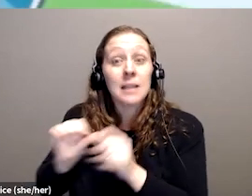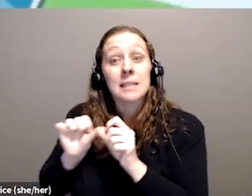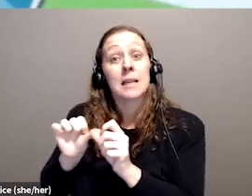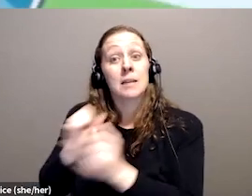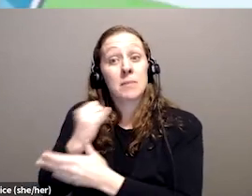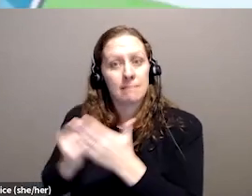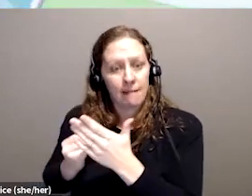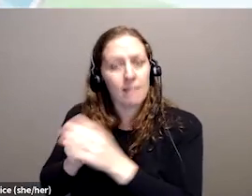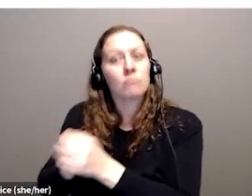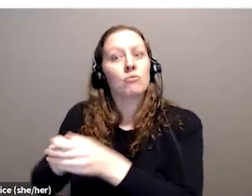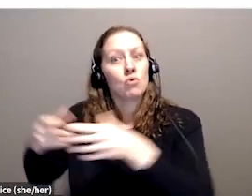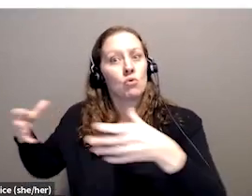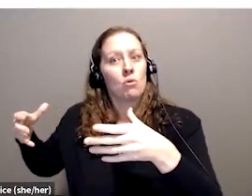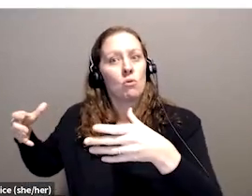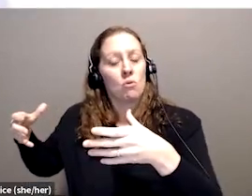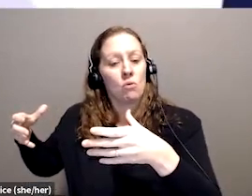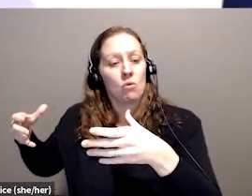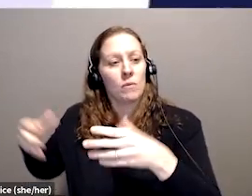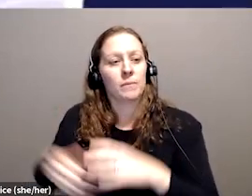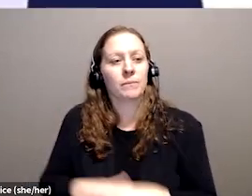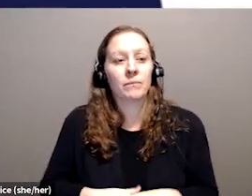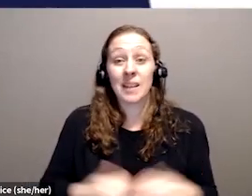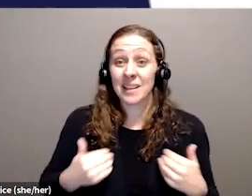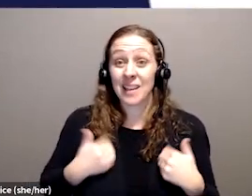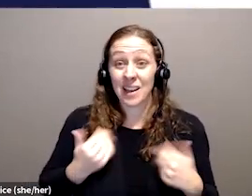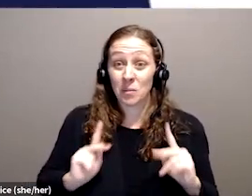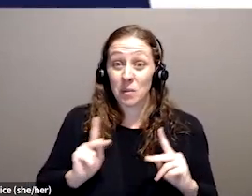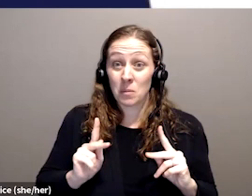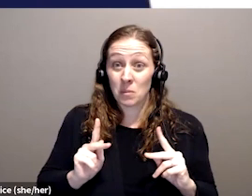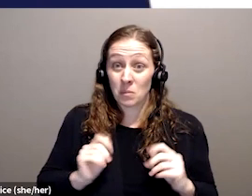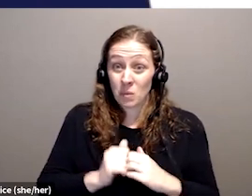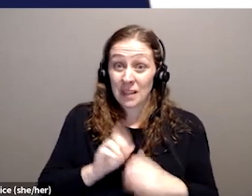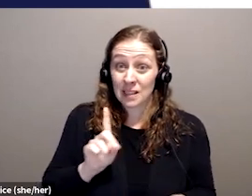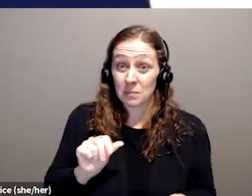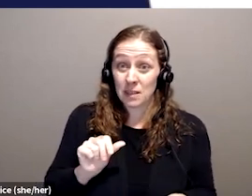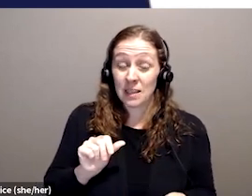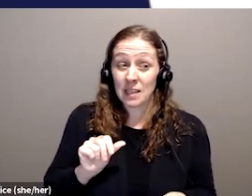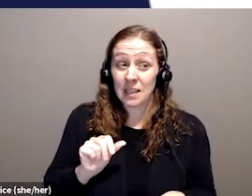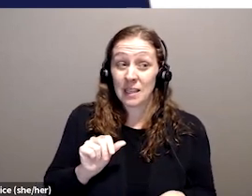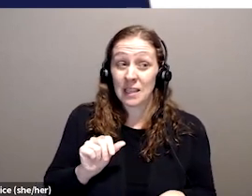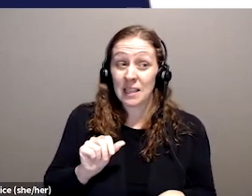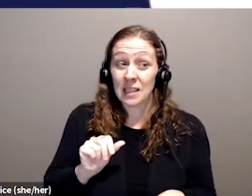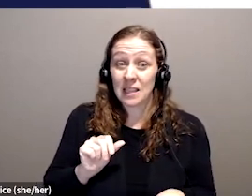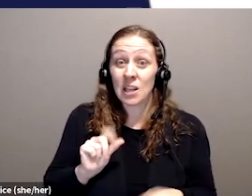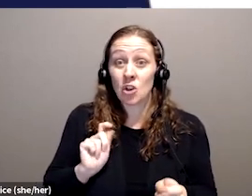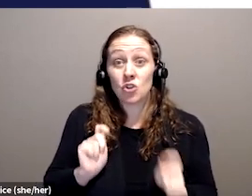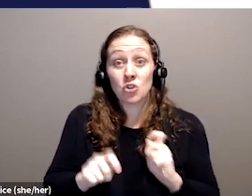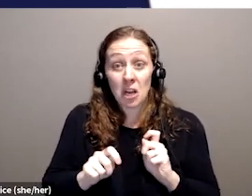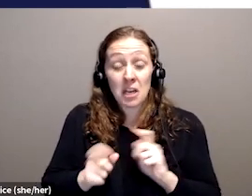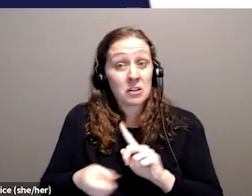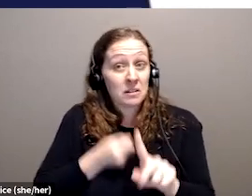grow. For young people with disabilities, these changes can have positives